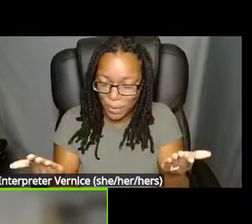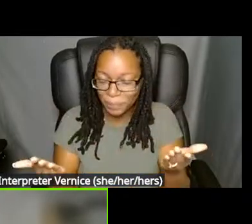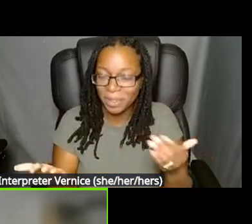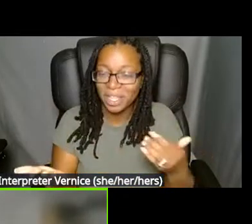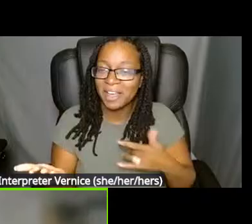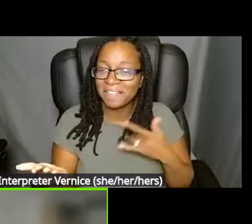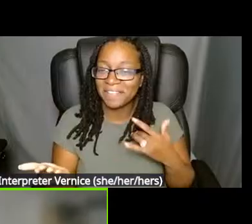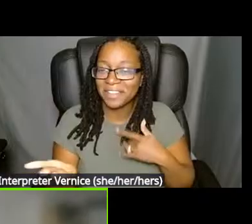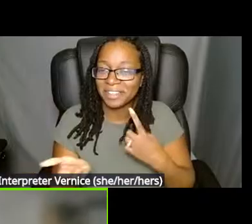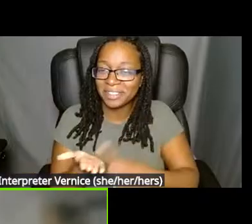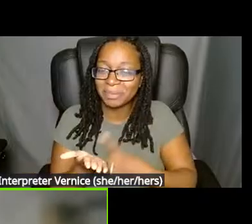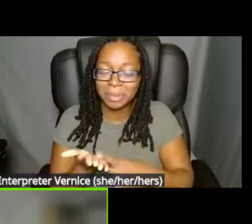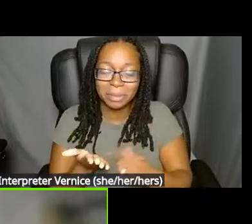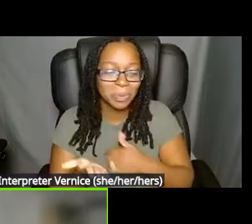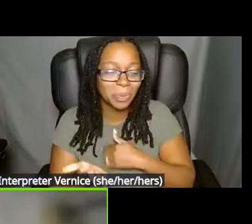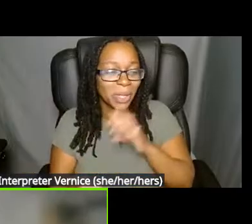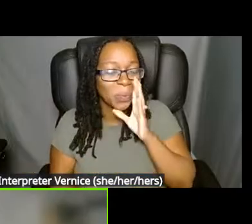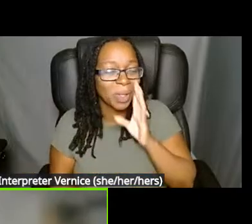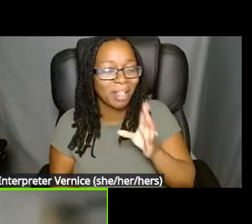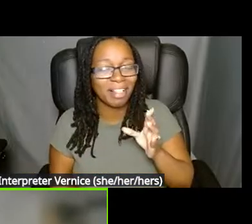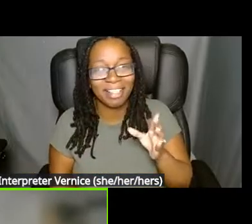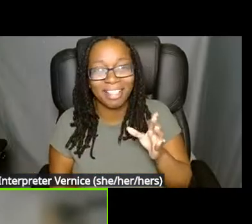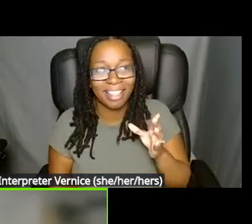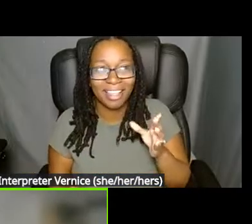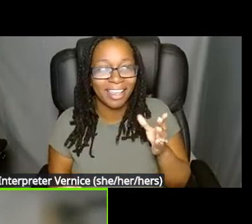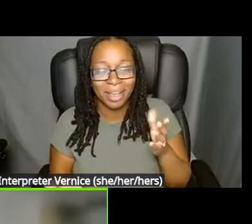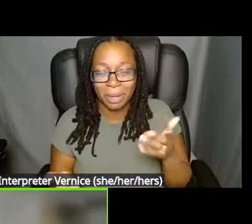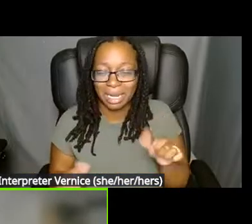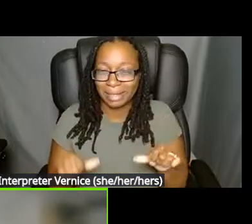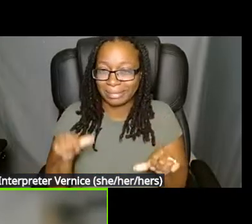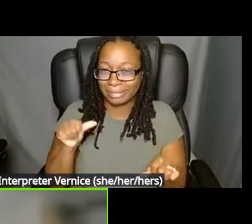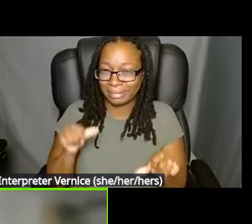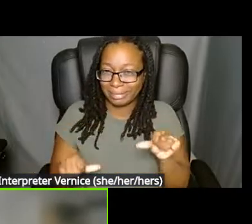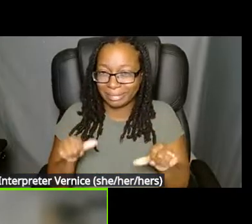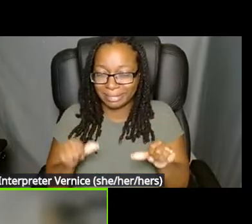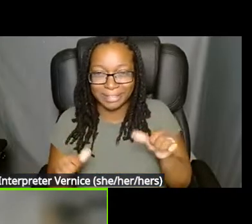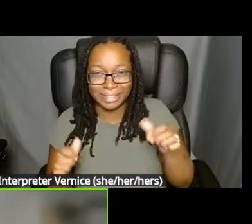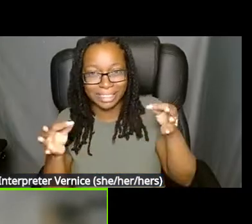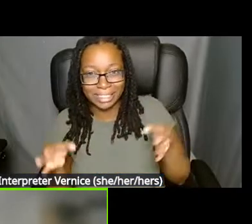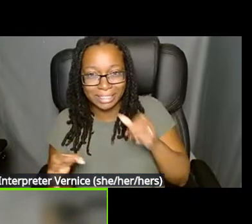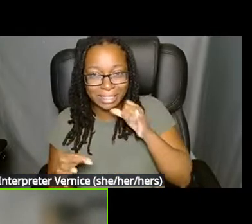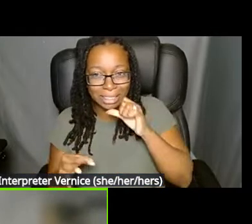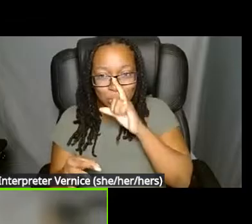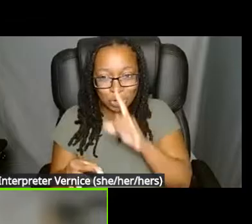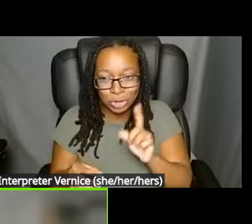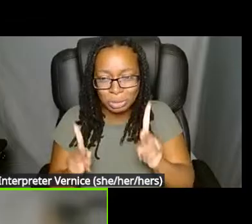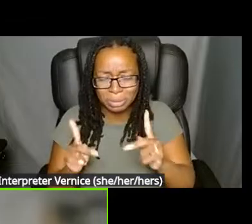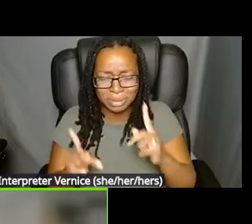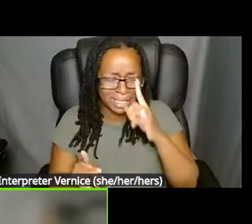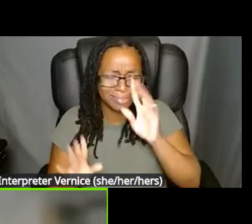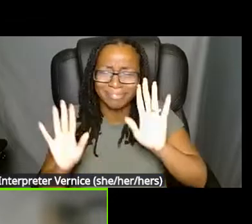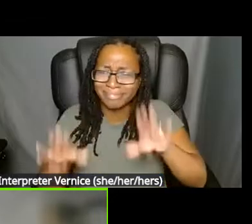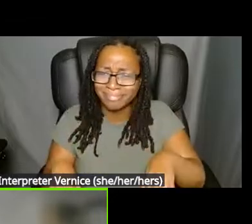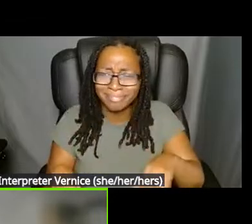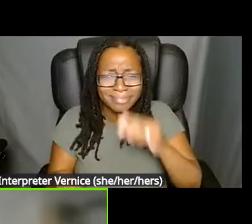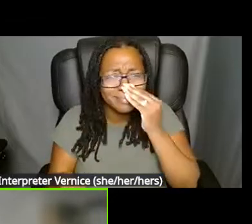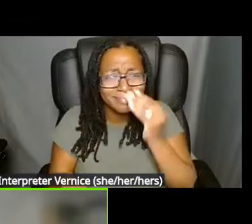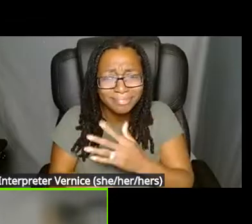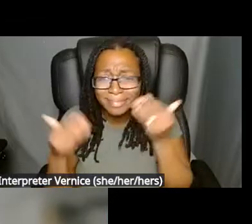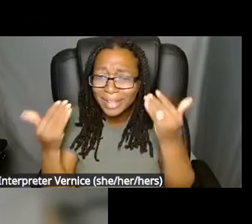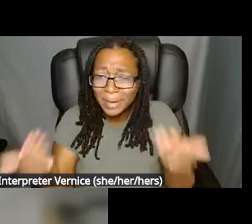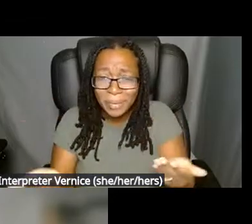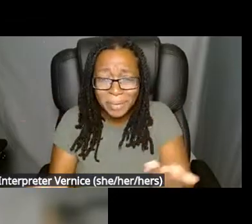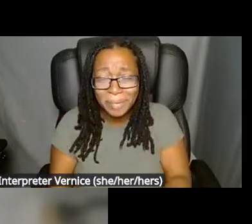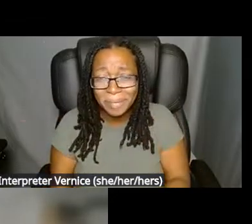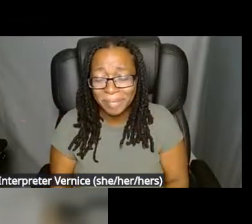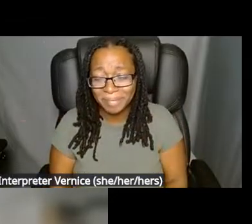times we put a lot of like, weight on decisions. Will it work? Will it not work? What do people think? No one cares. Just do it. Yeah, Mm, honestly, just go for it.